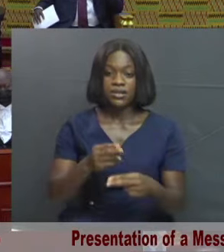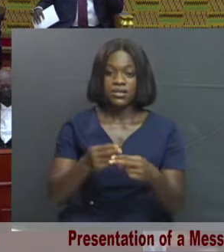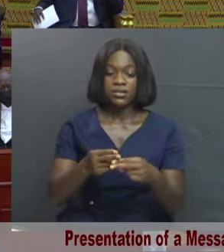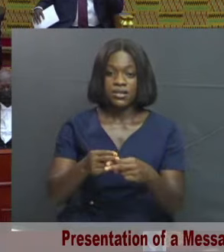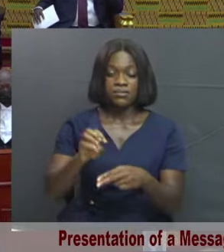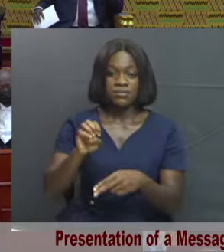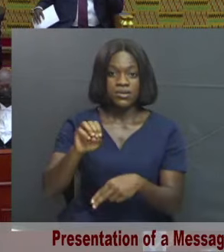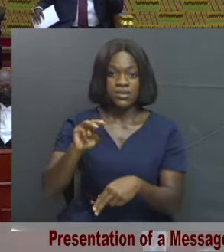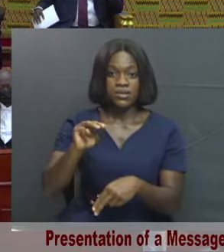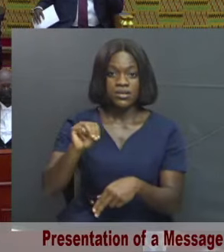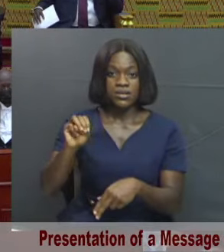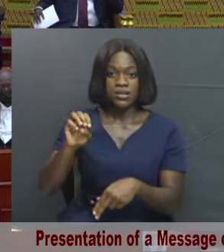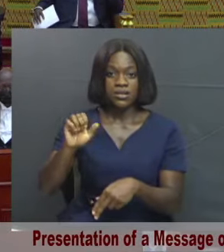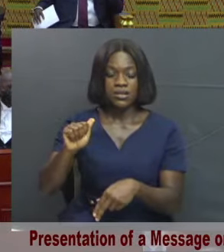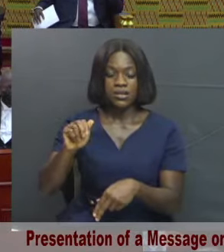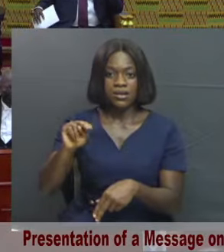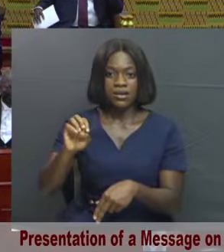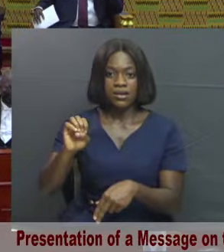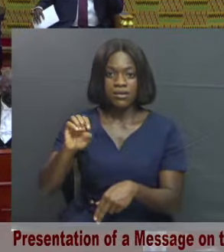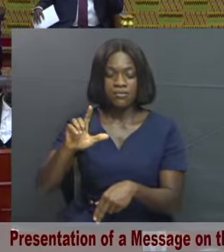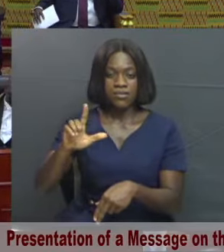Emmanuel qu